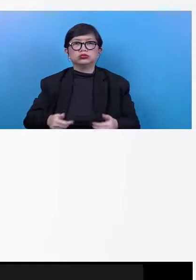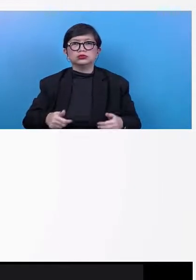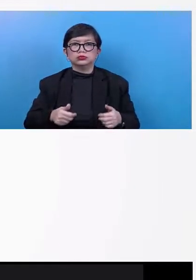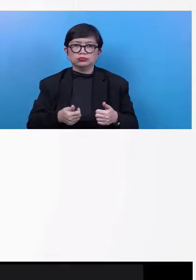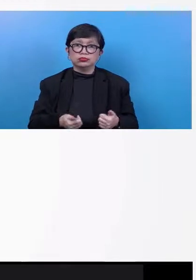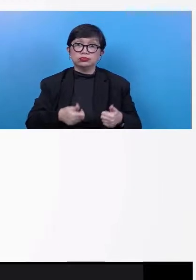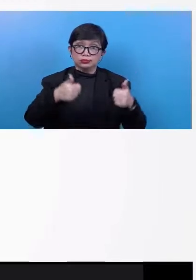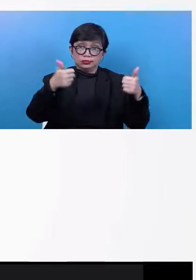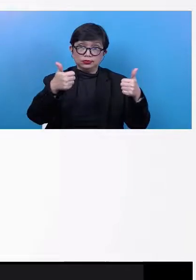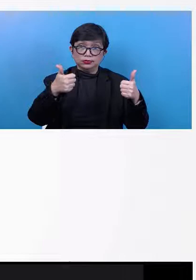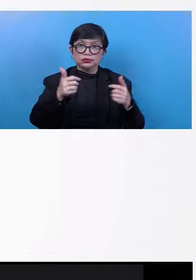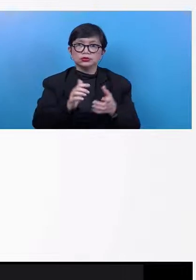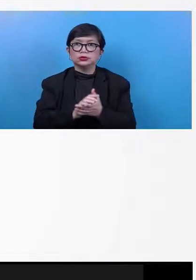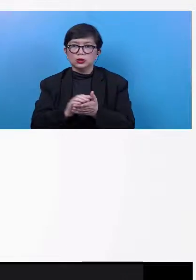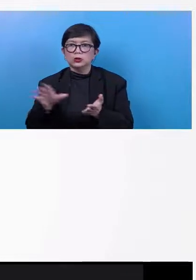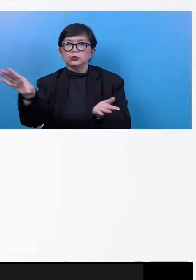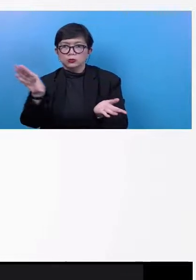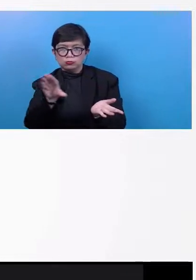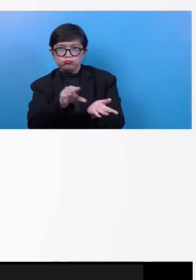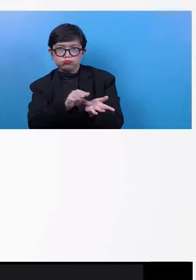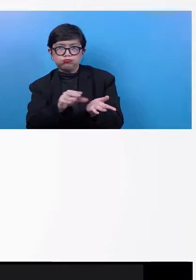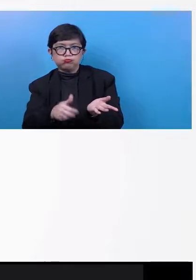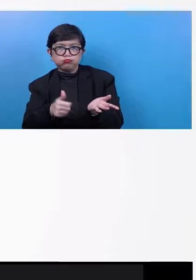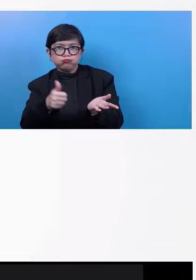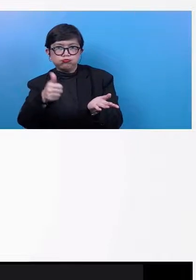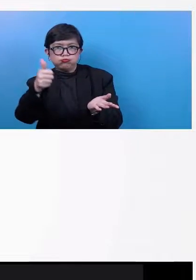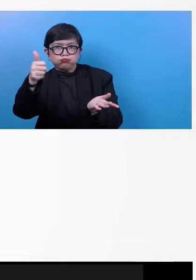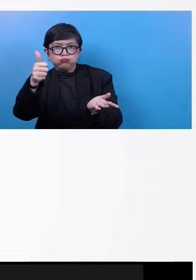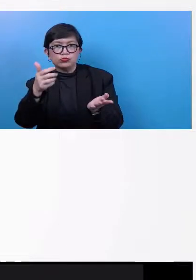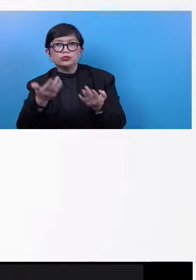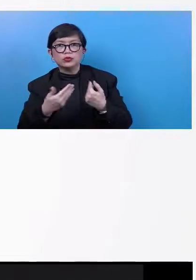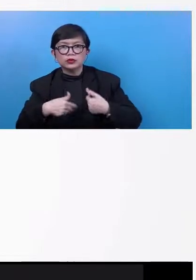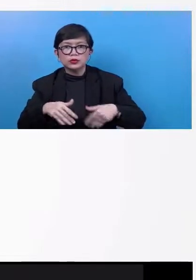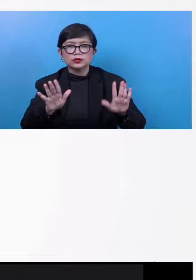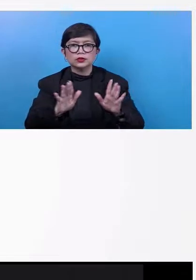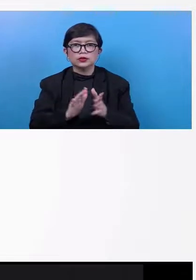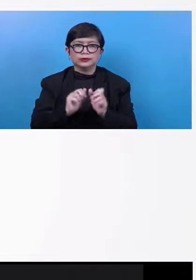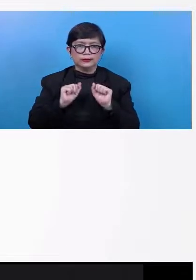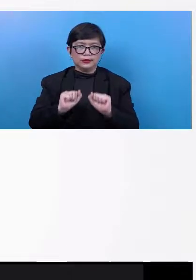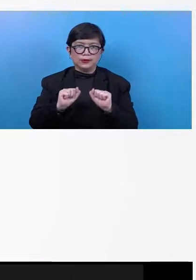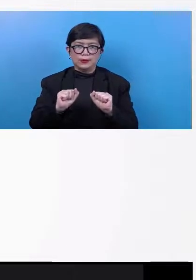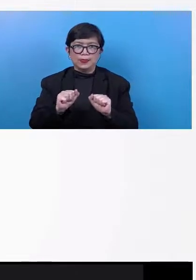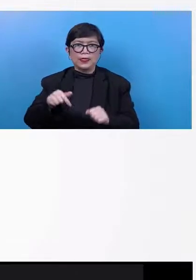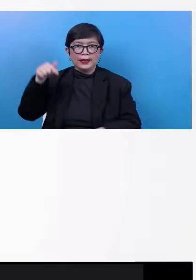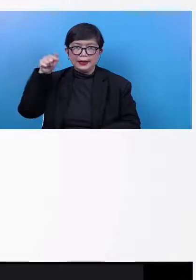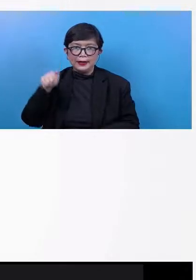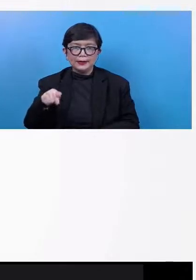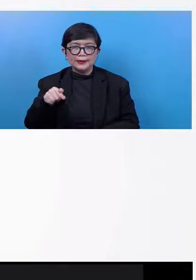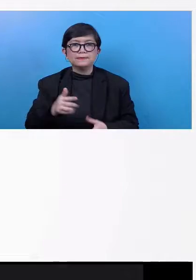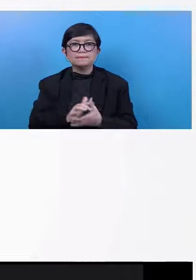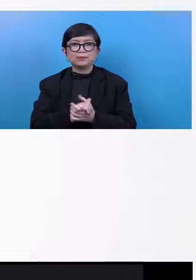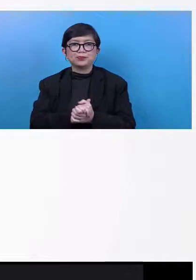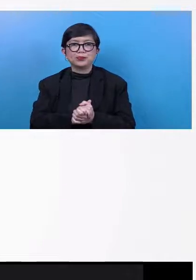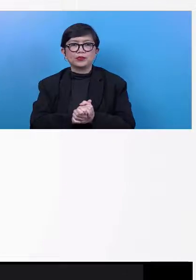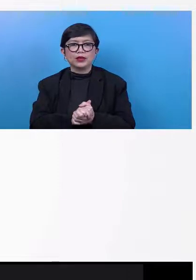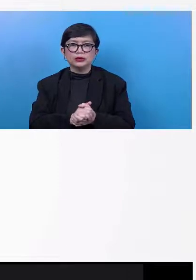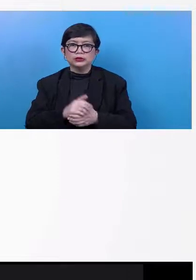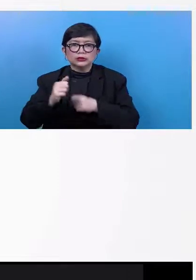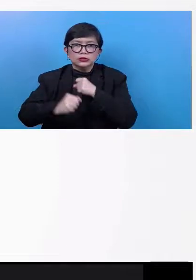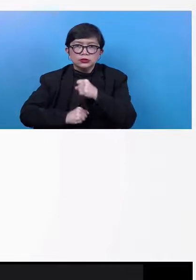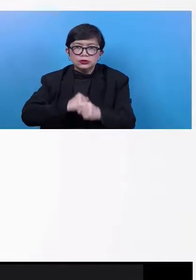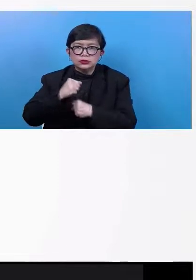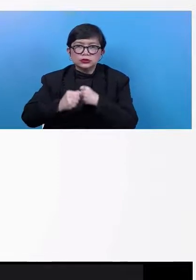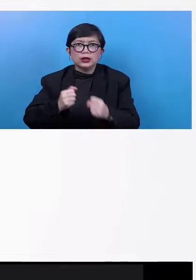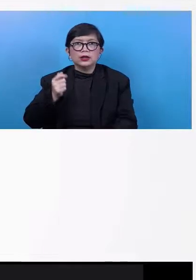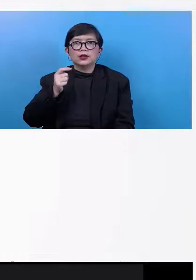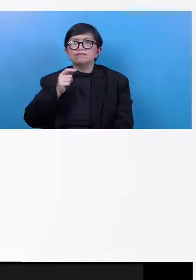don't improve systemic resilience. Systemic resilience is about taking into account consideration of all components